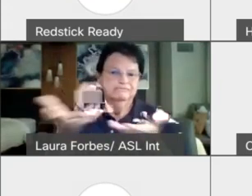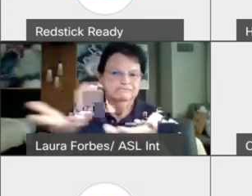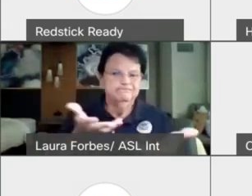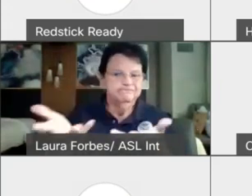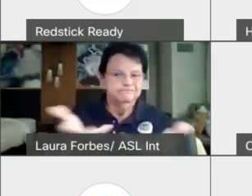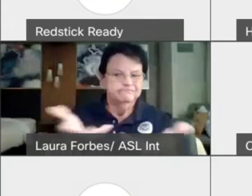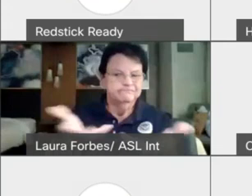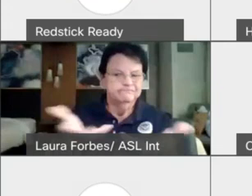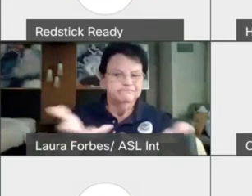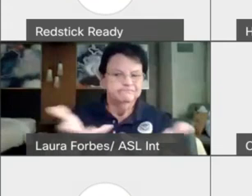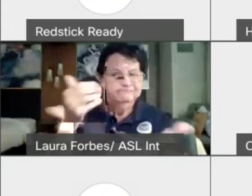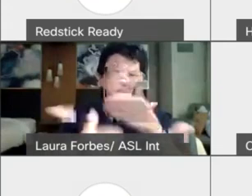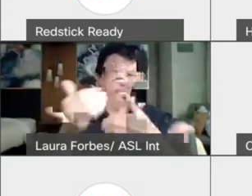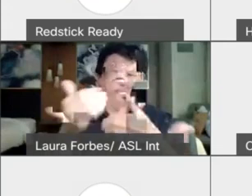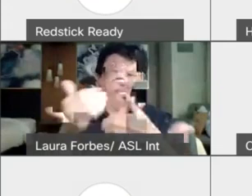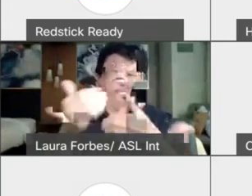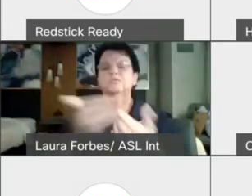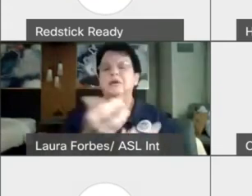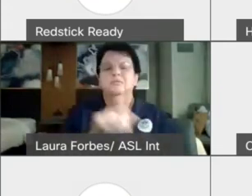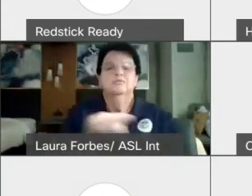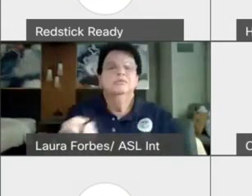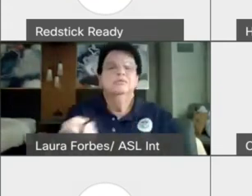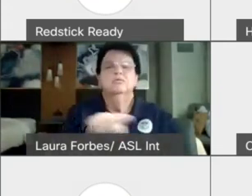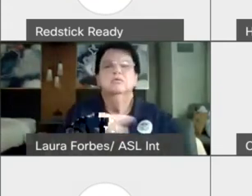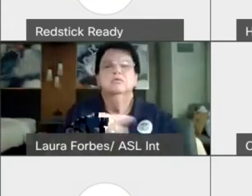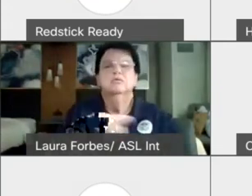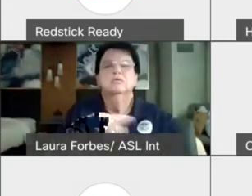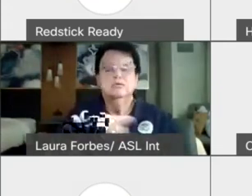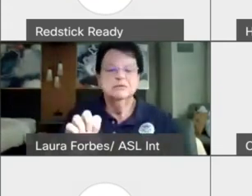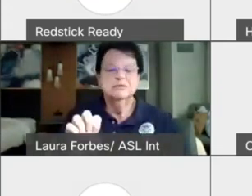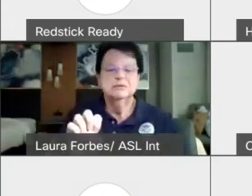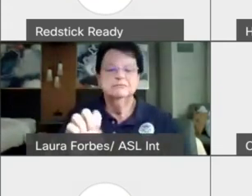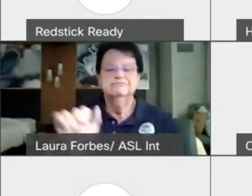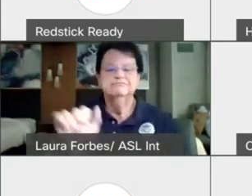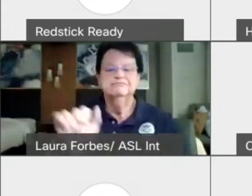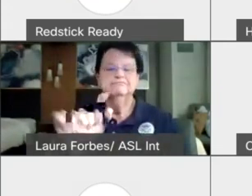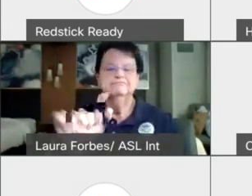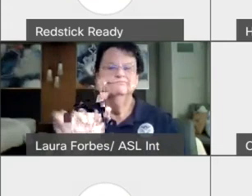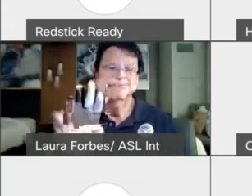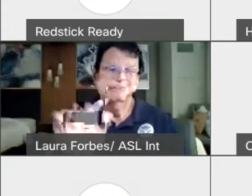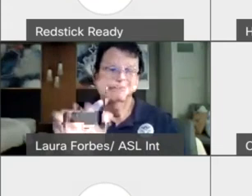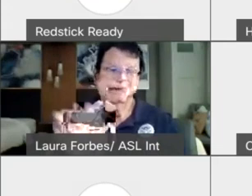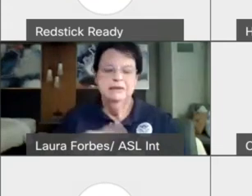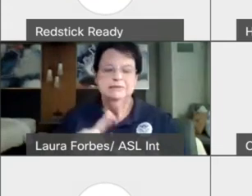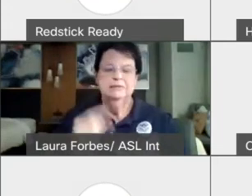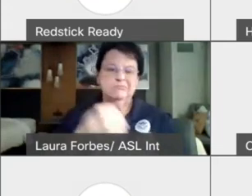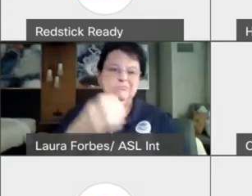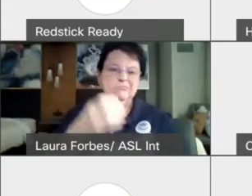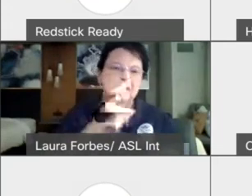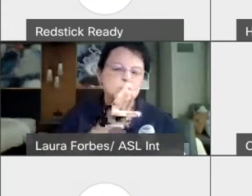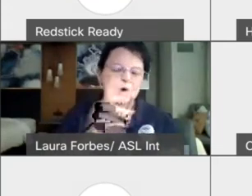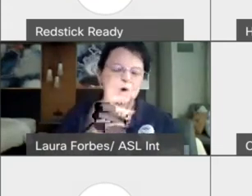whether it's resources that the parish needs in terms of things like sandbags or bottled water or whatever